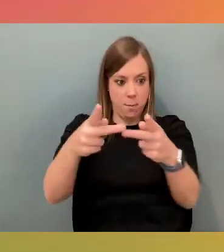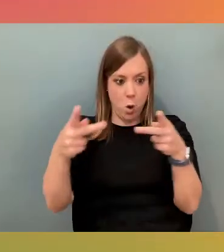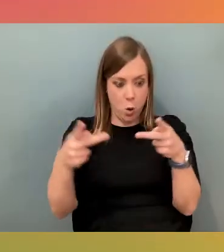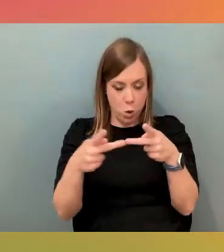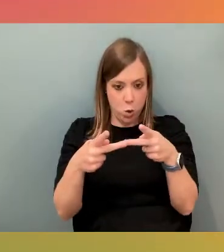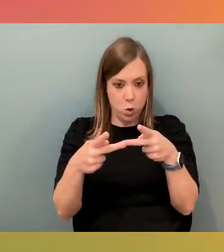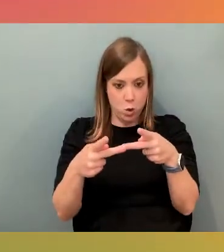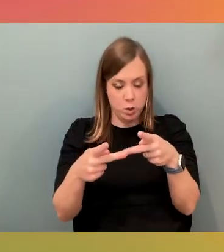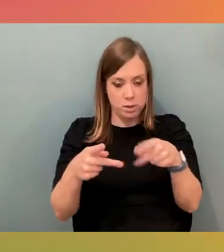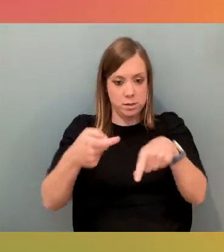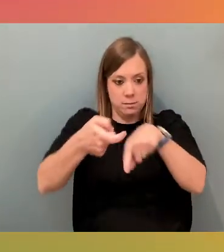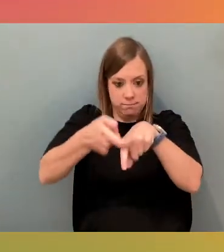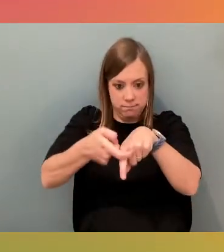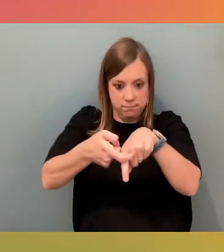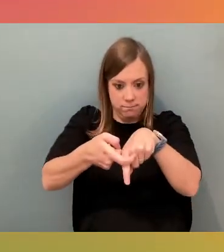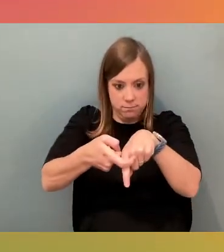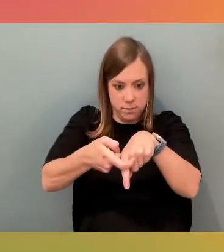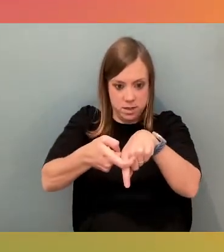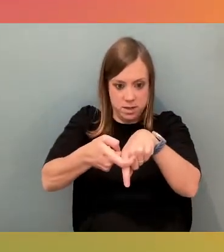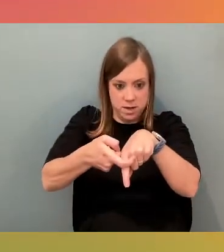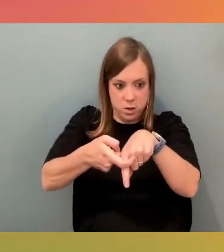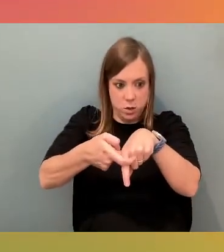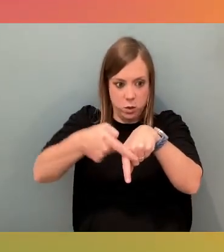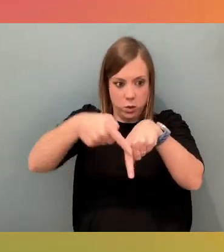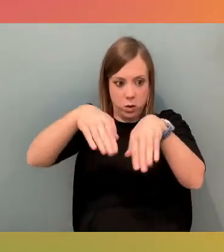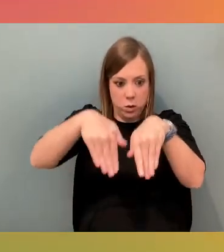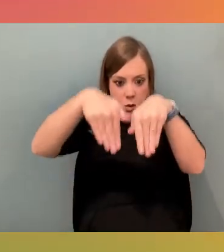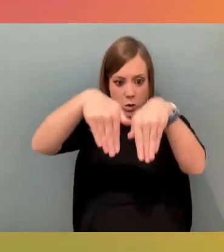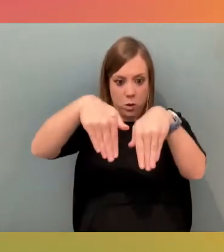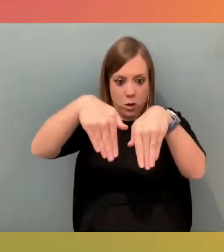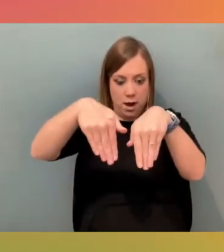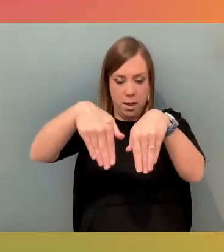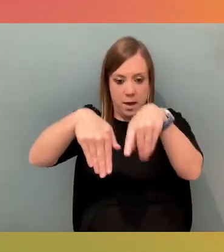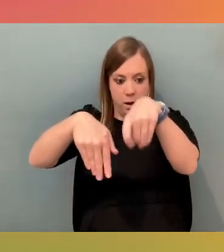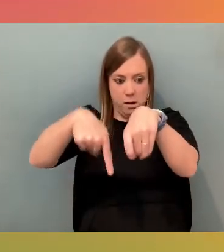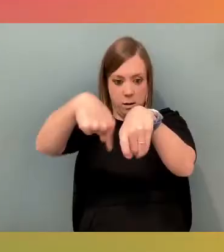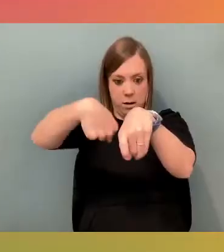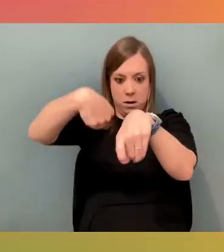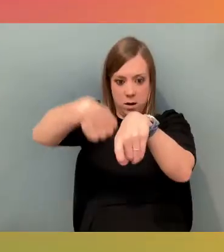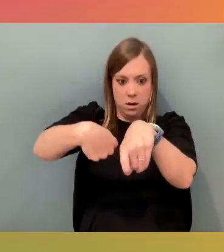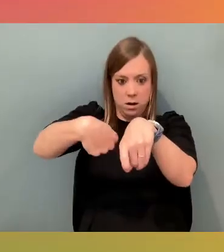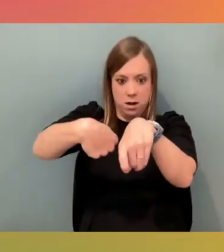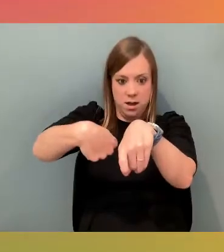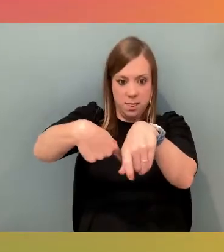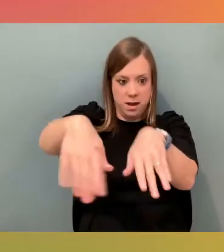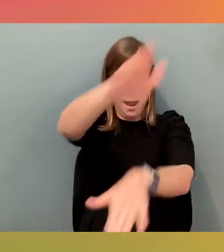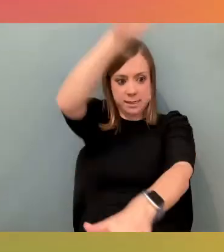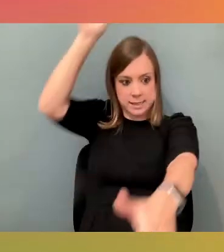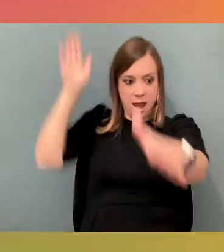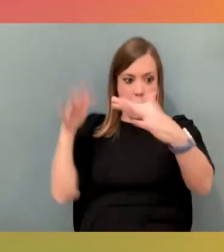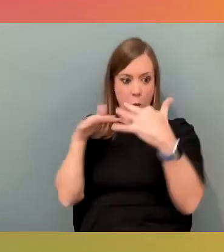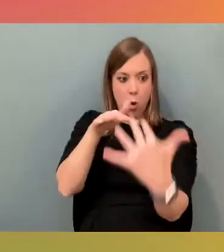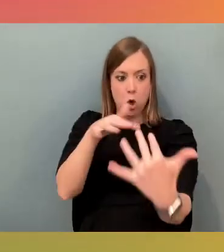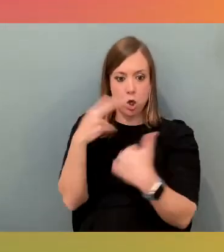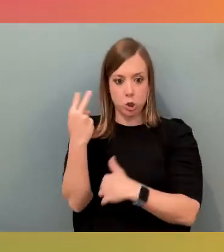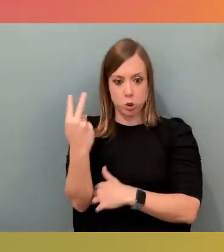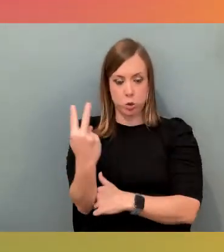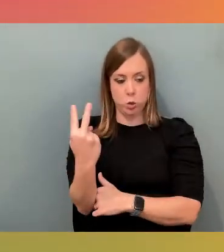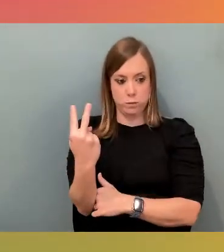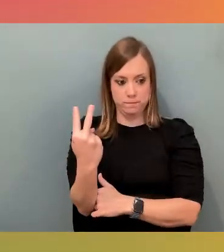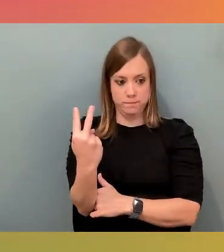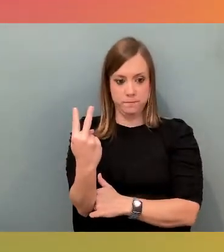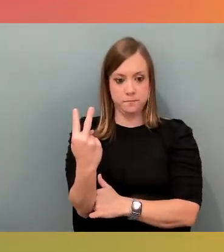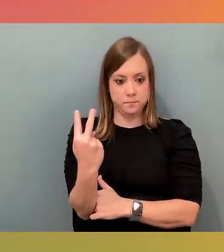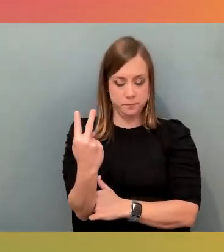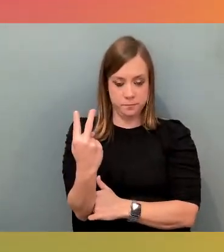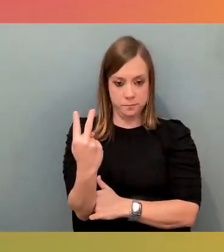Inhale, stepping back to that charging lunge. And exhale, warrior 2, pressing down through the outer right